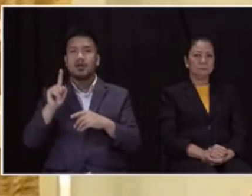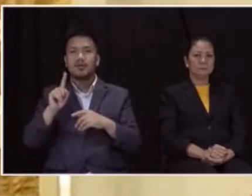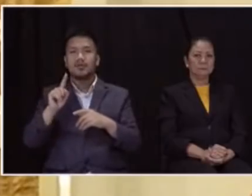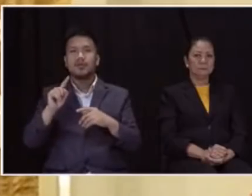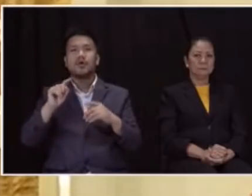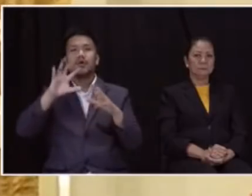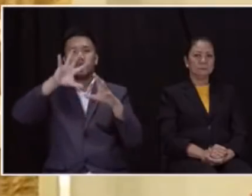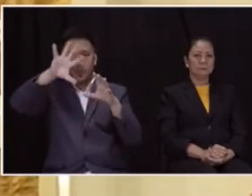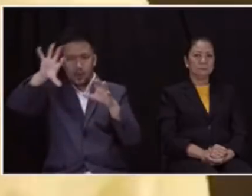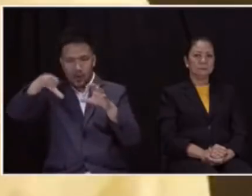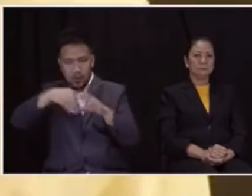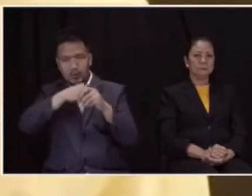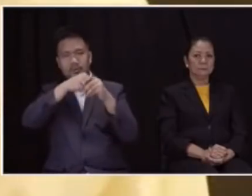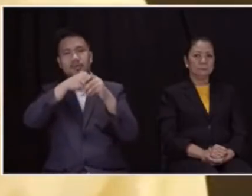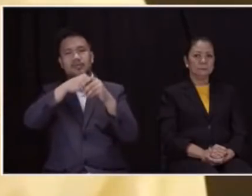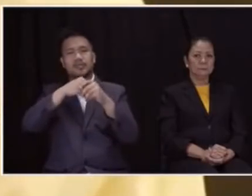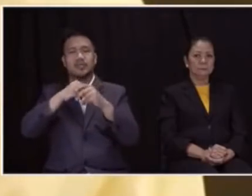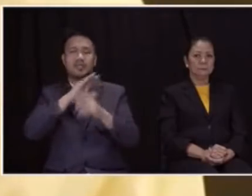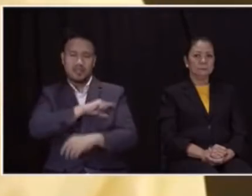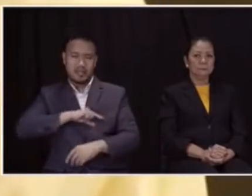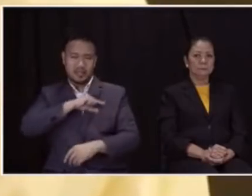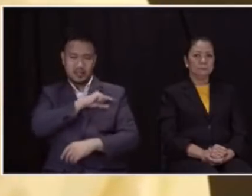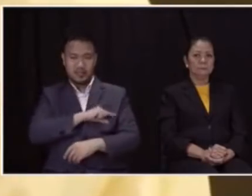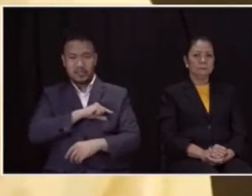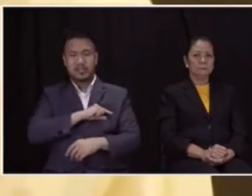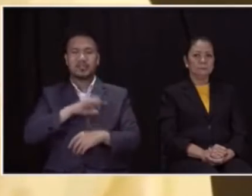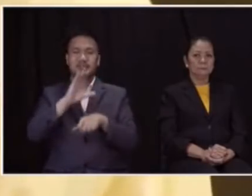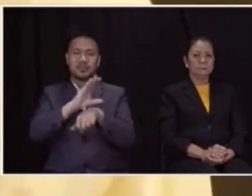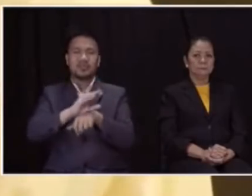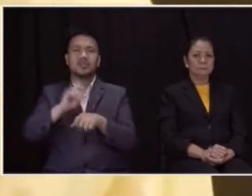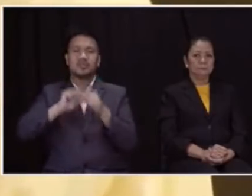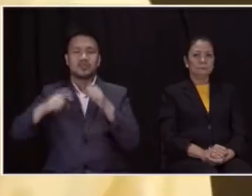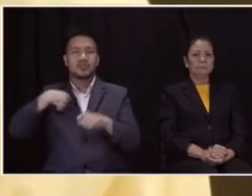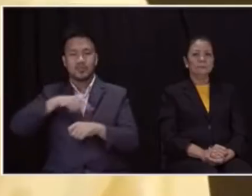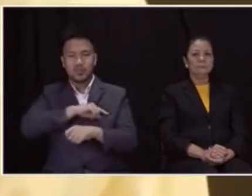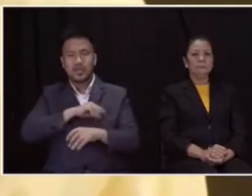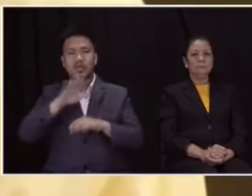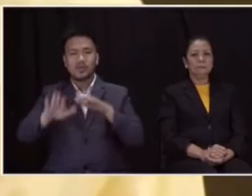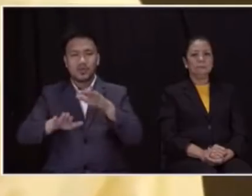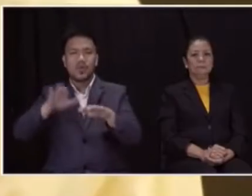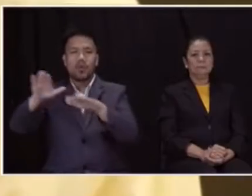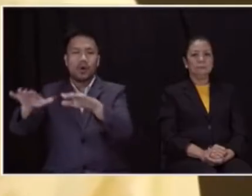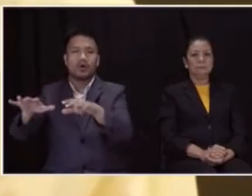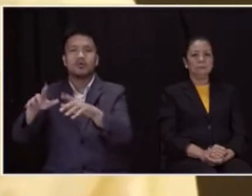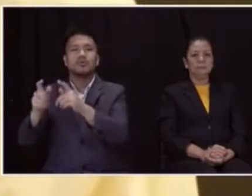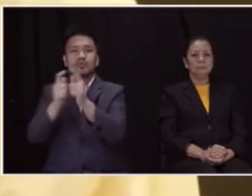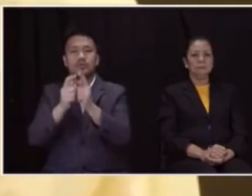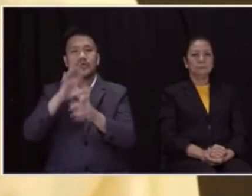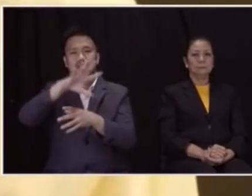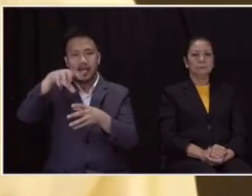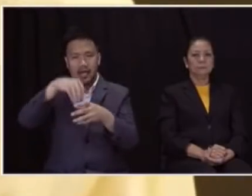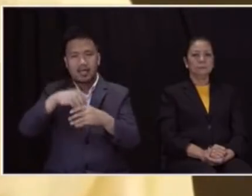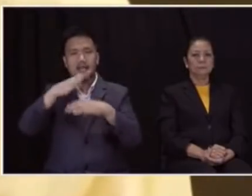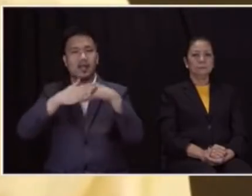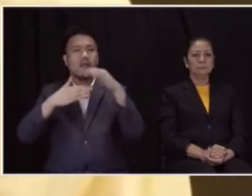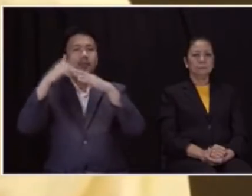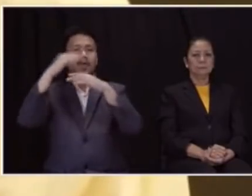the Church, so we walk together in building the kingdom of the fullness of life in